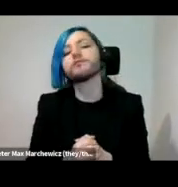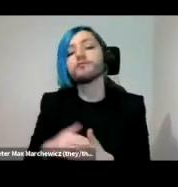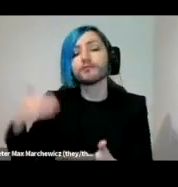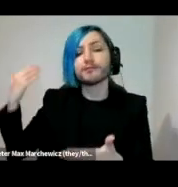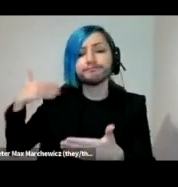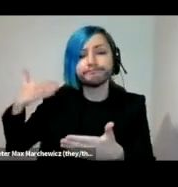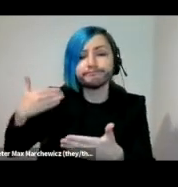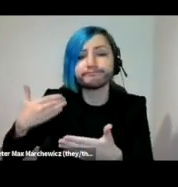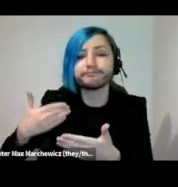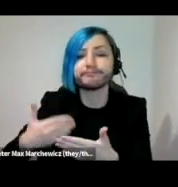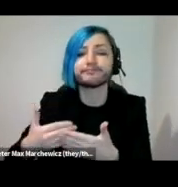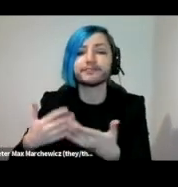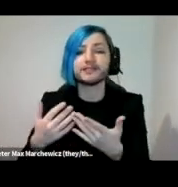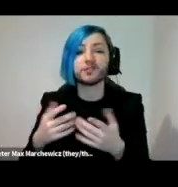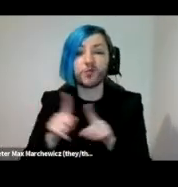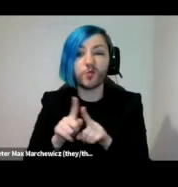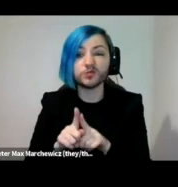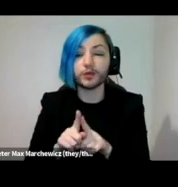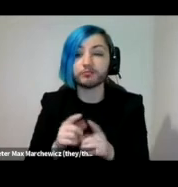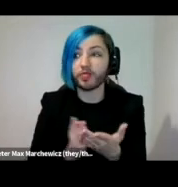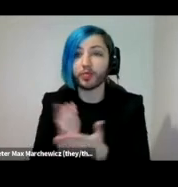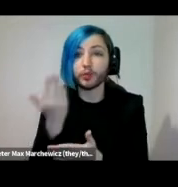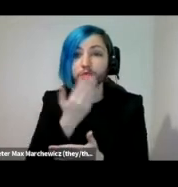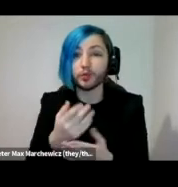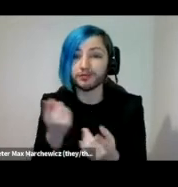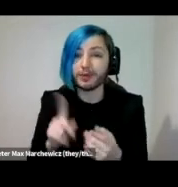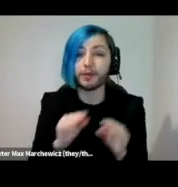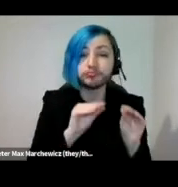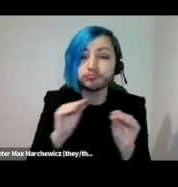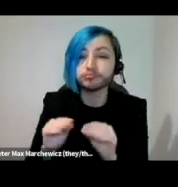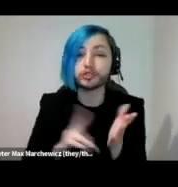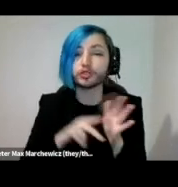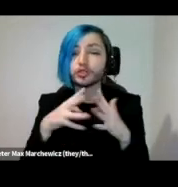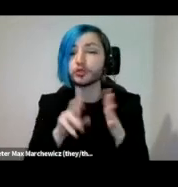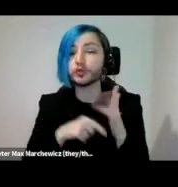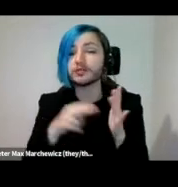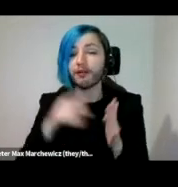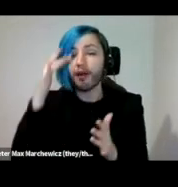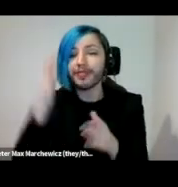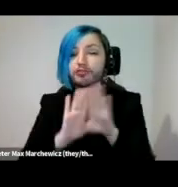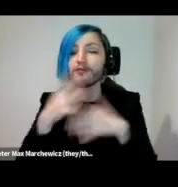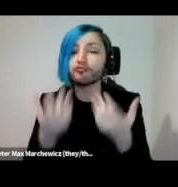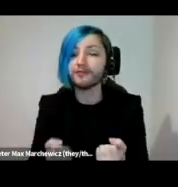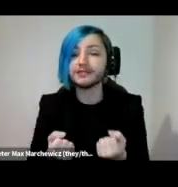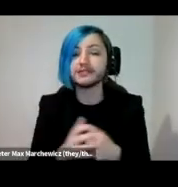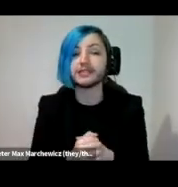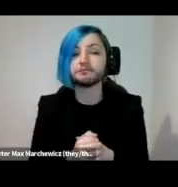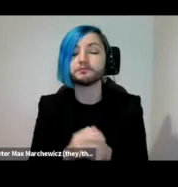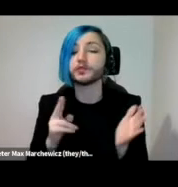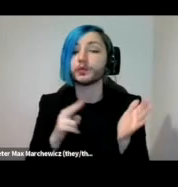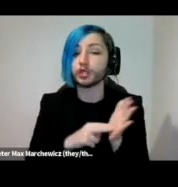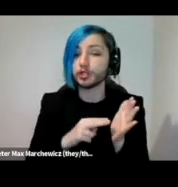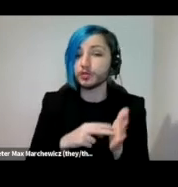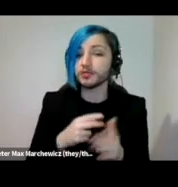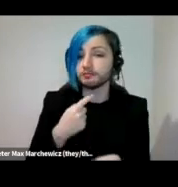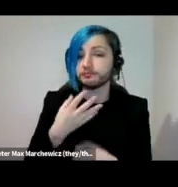again, what folks are often taught at school, we had Newton's theory of gravity. And Newton tells us, in terms